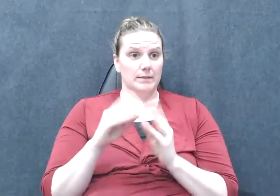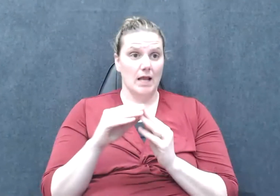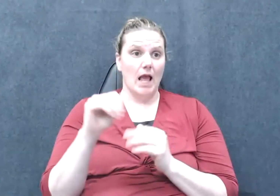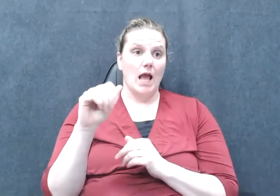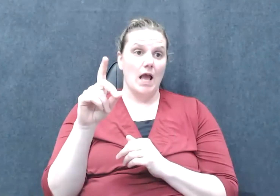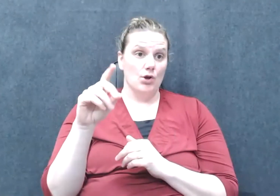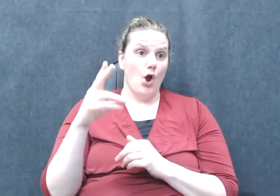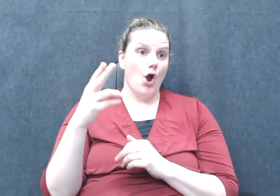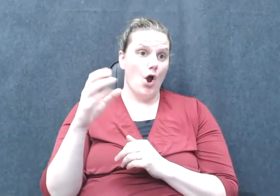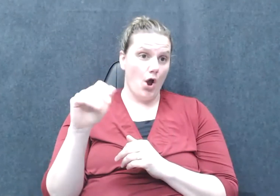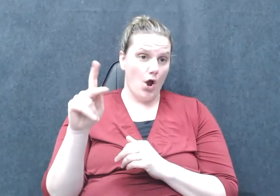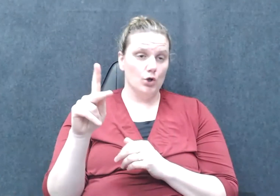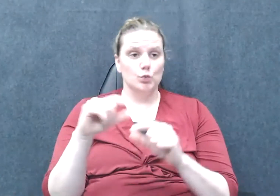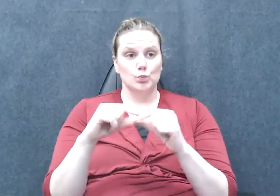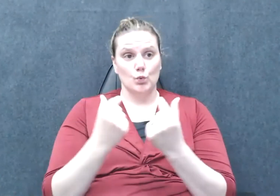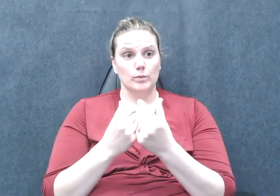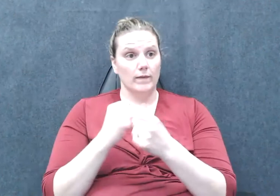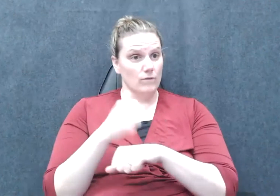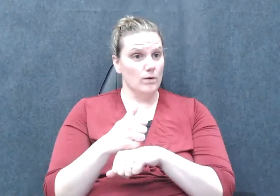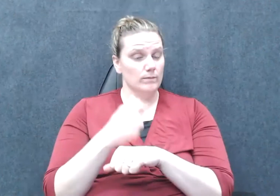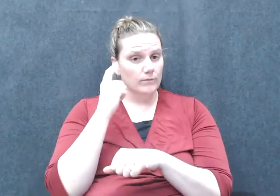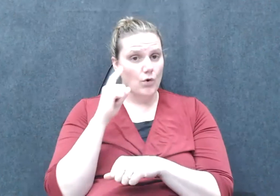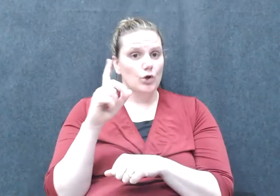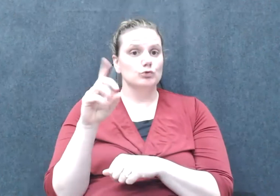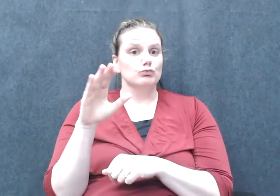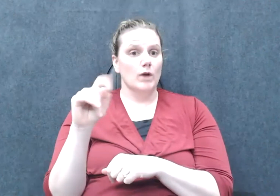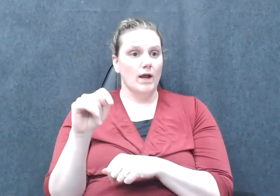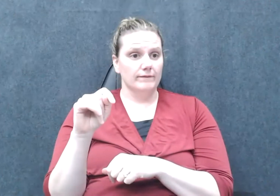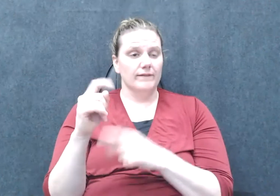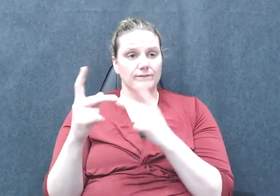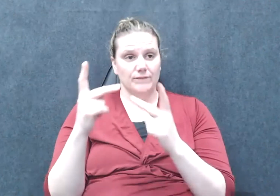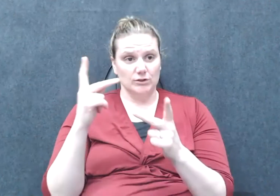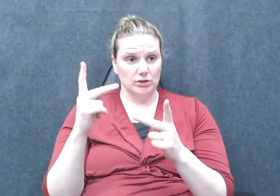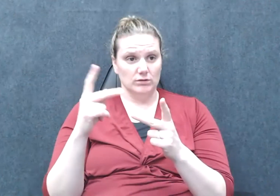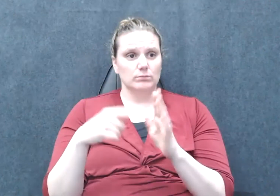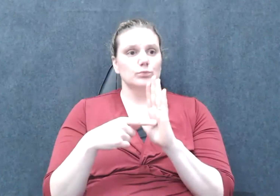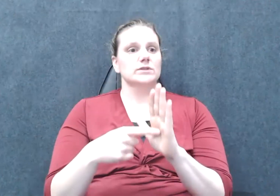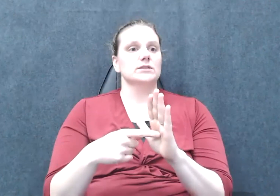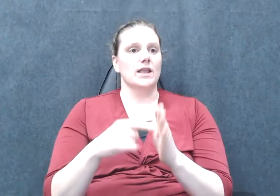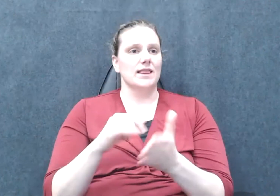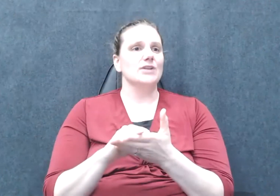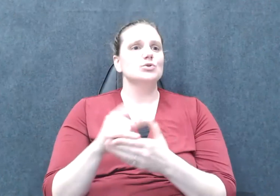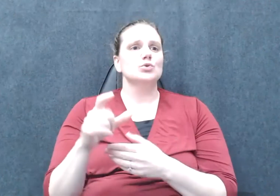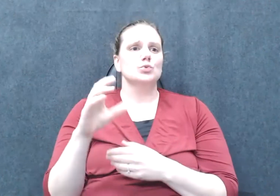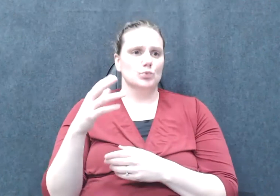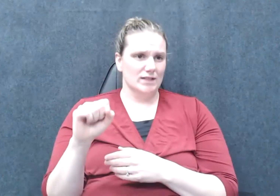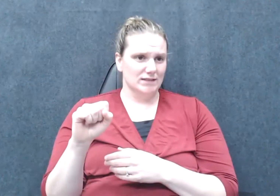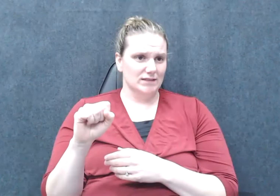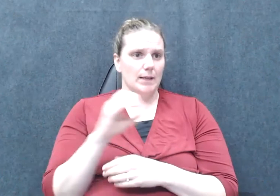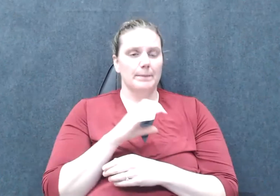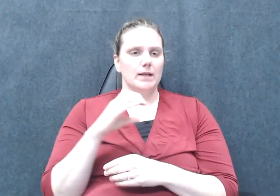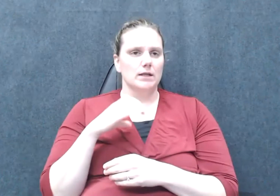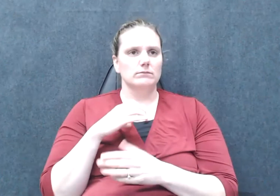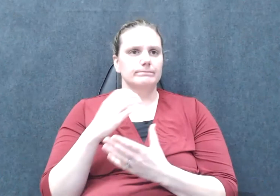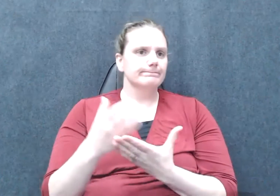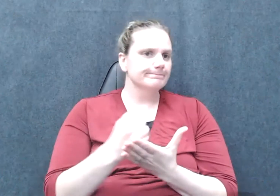that formed to draft a vision, presented it to the CRIS committee and gathered